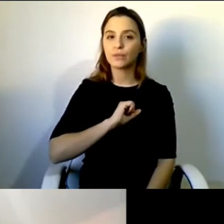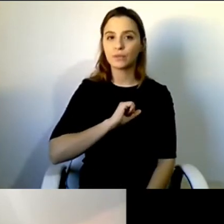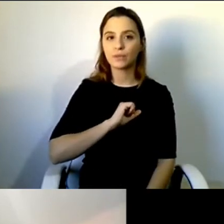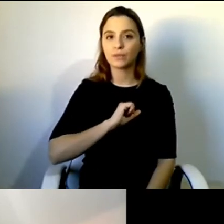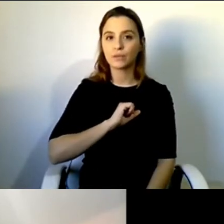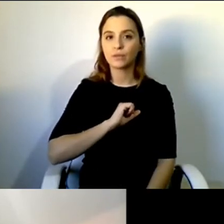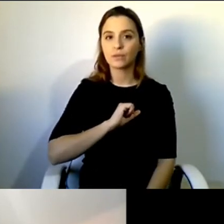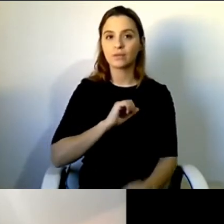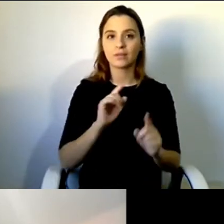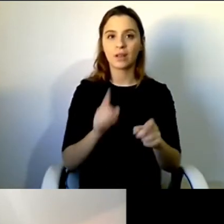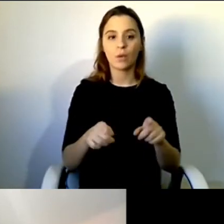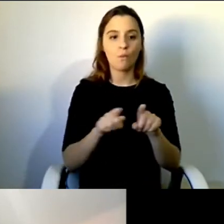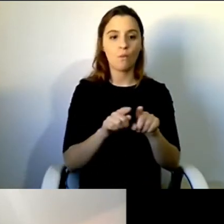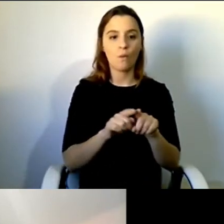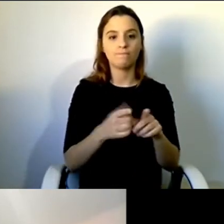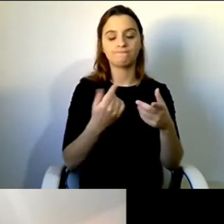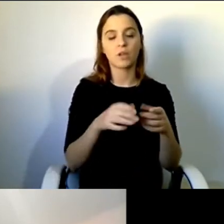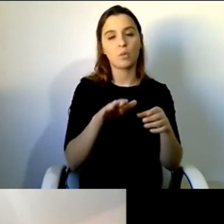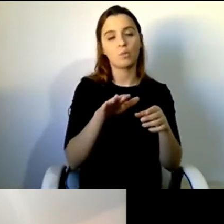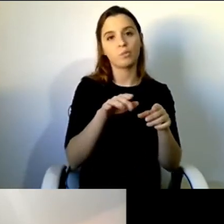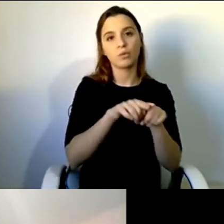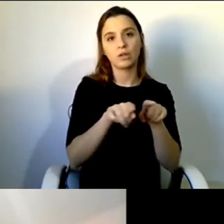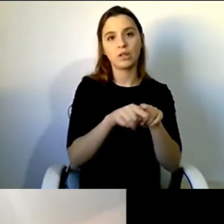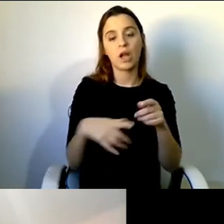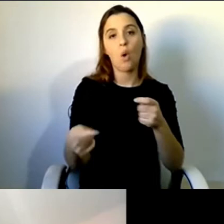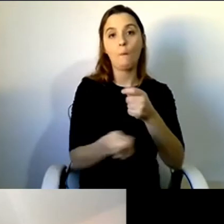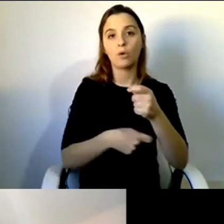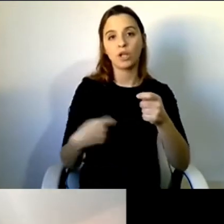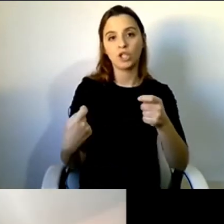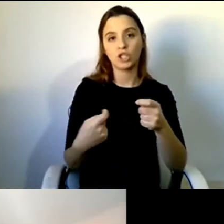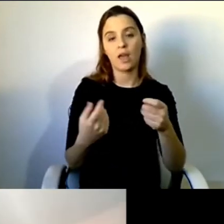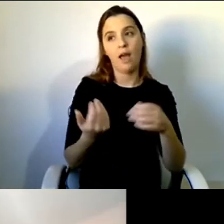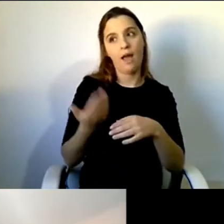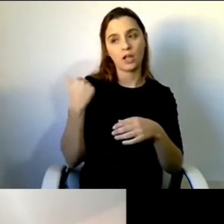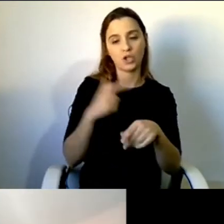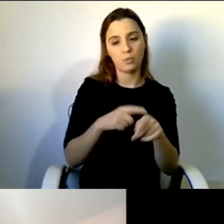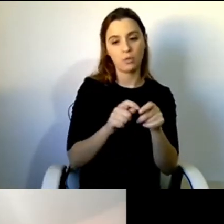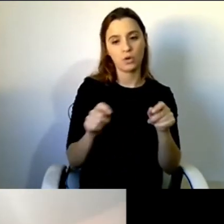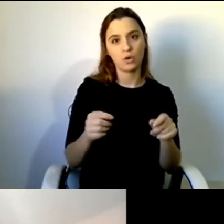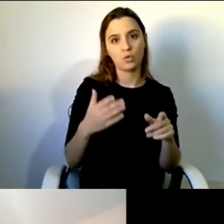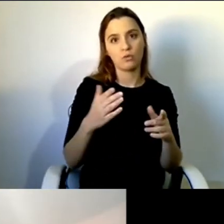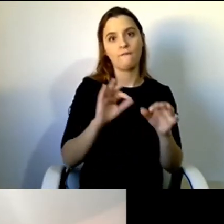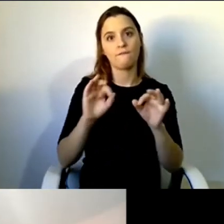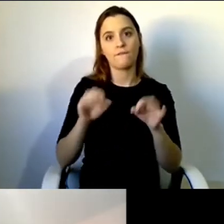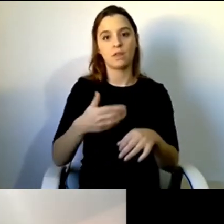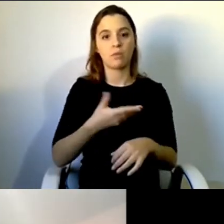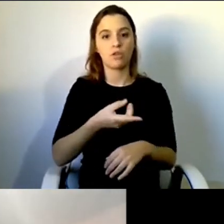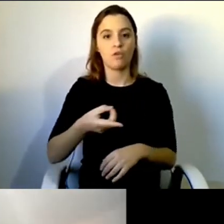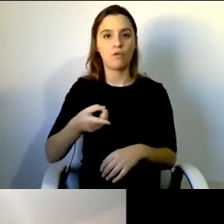in 1990, and the total segregation of disabled people hidden